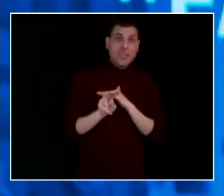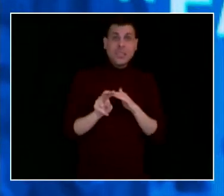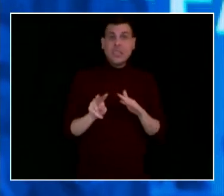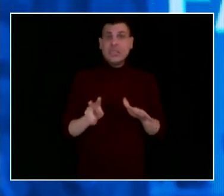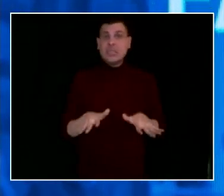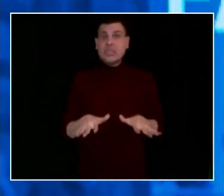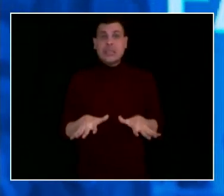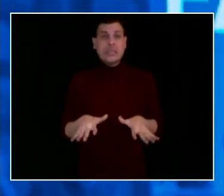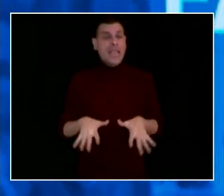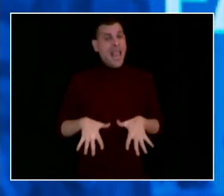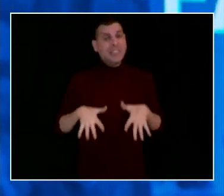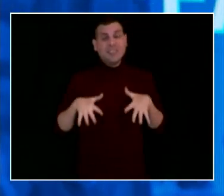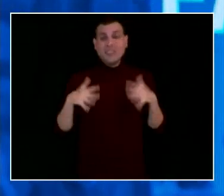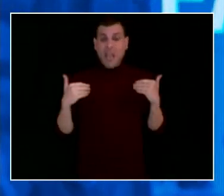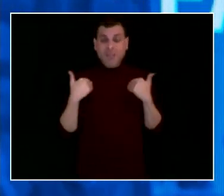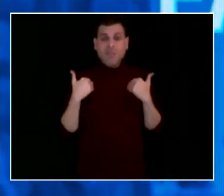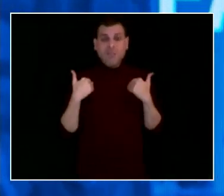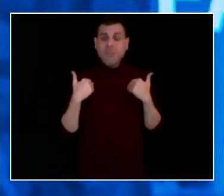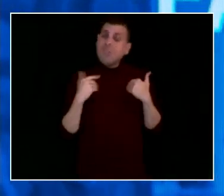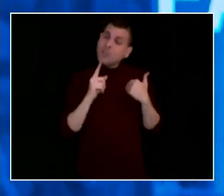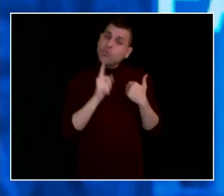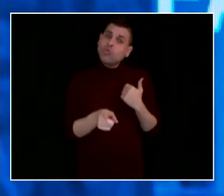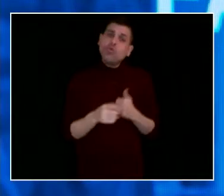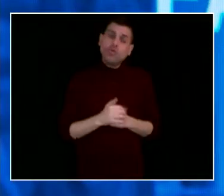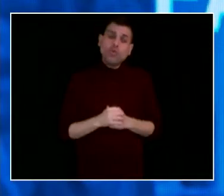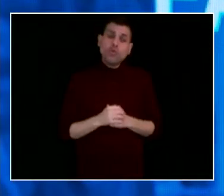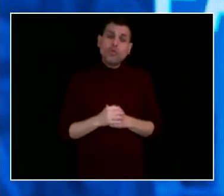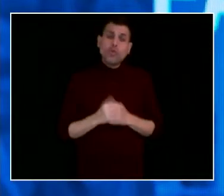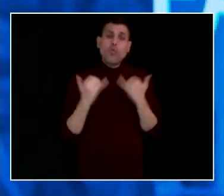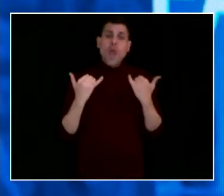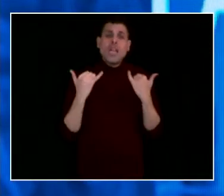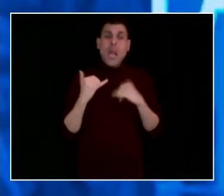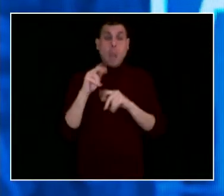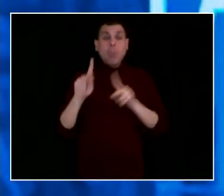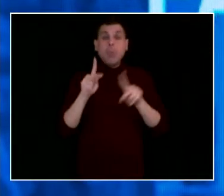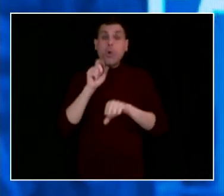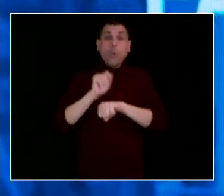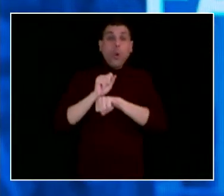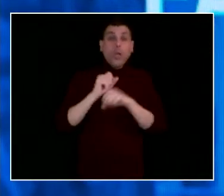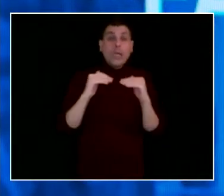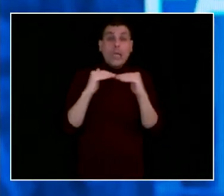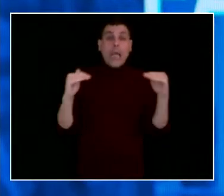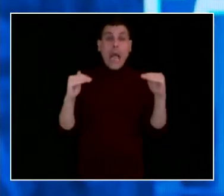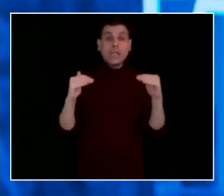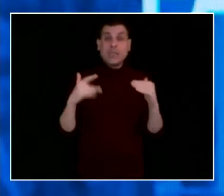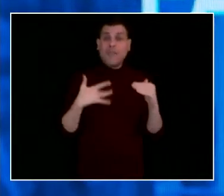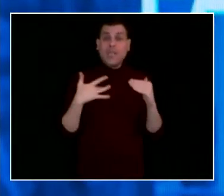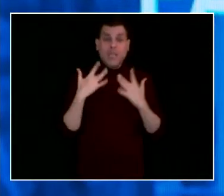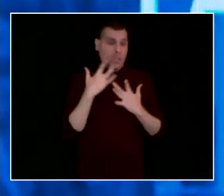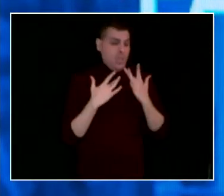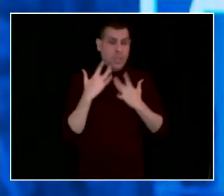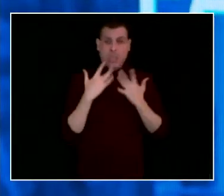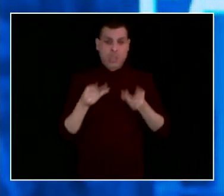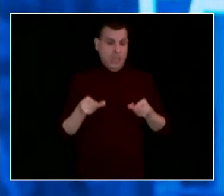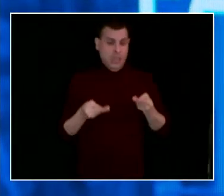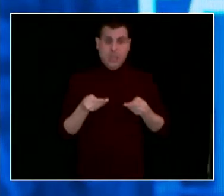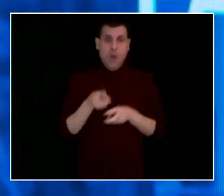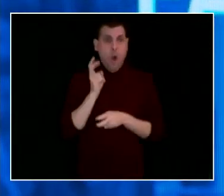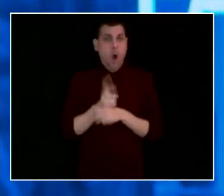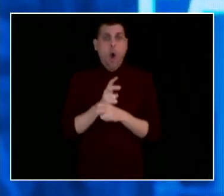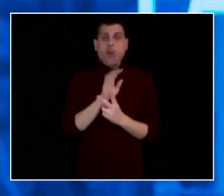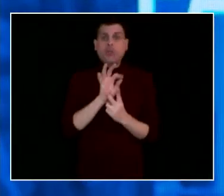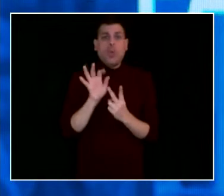Extreme costs are forcing too many people, especially working class families, to make hard choices between groceries